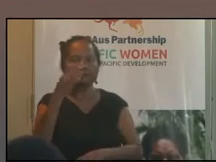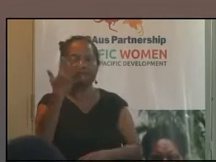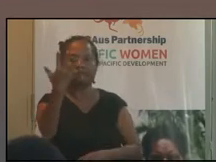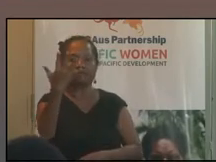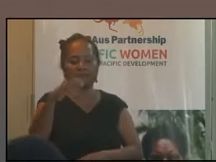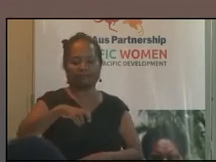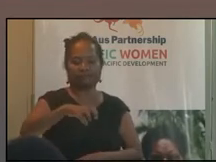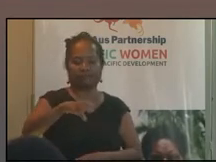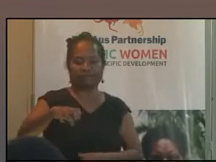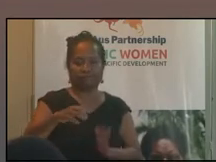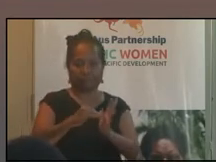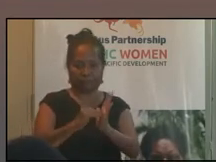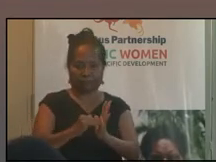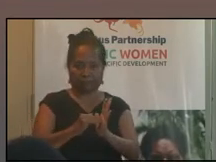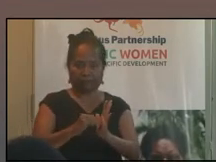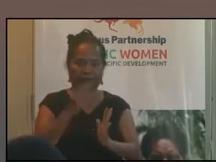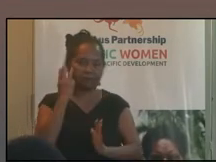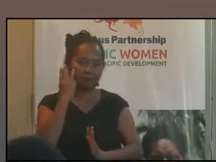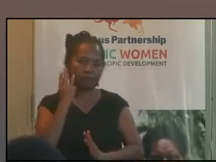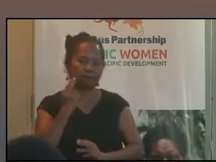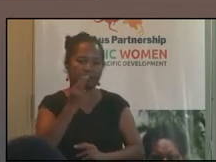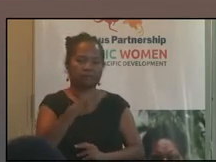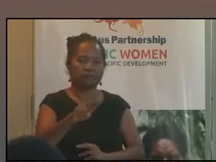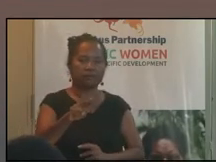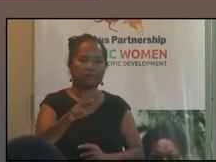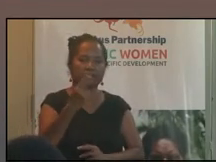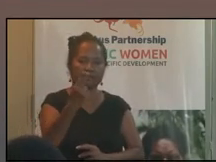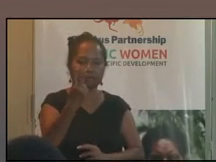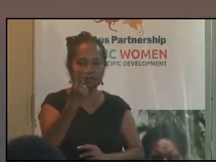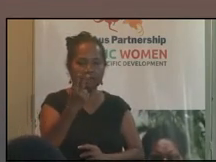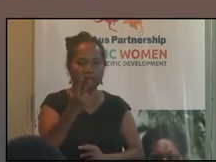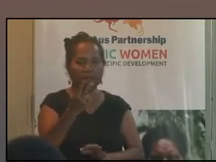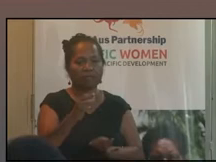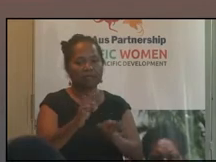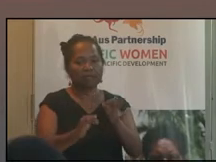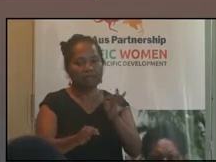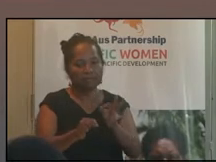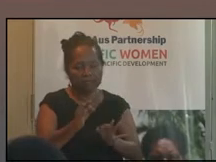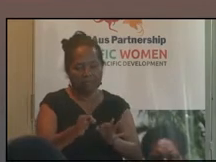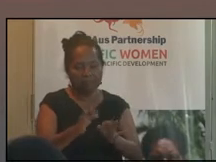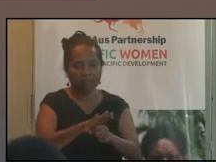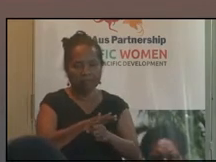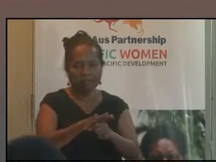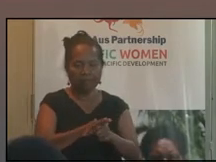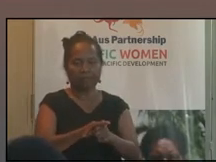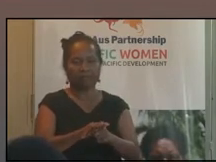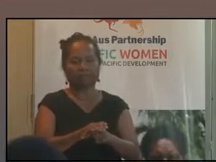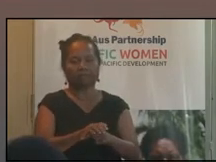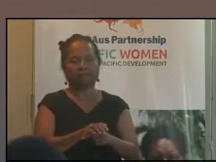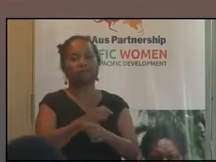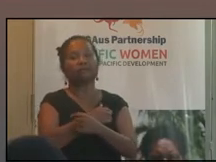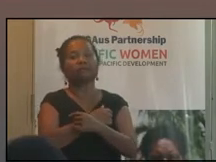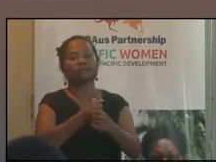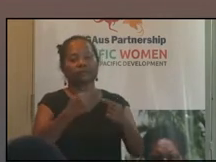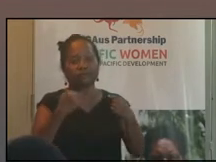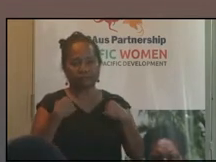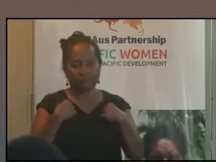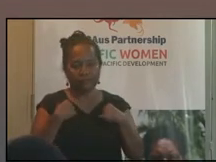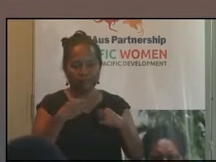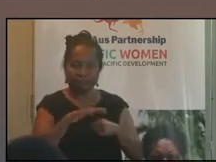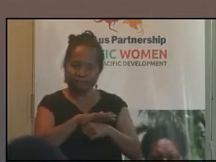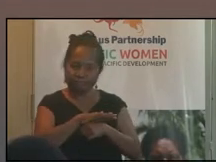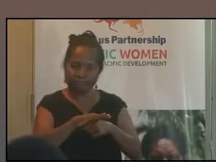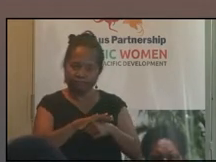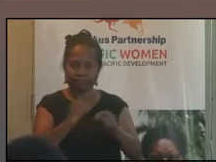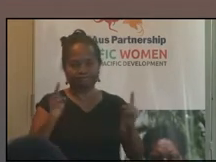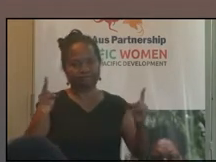seats for women in 2022. A decision has been made, except that we need to just meet those two small